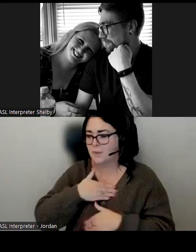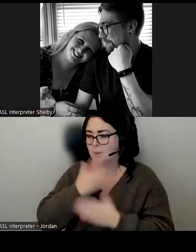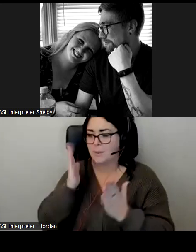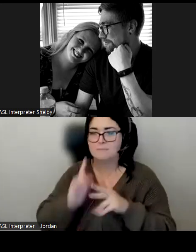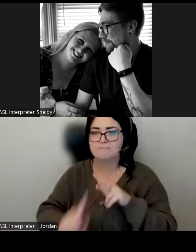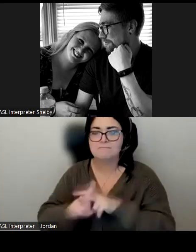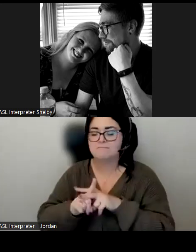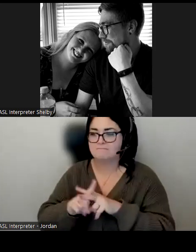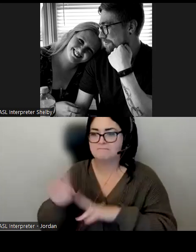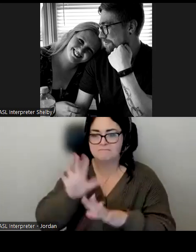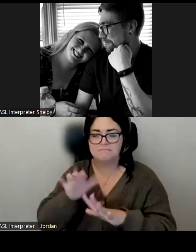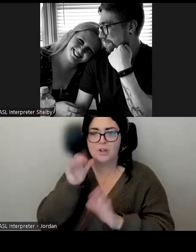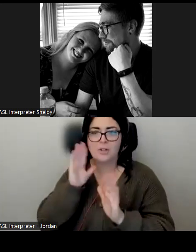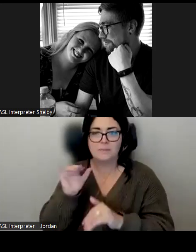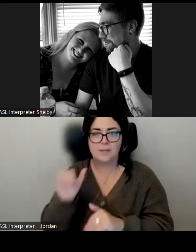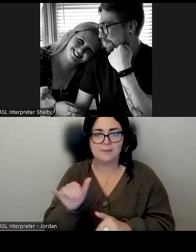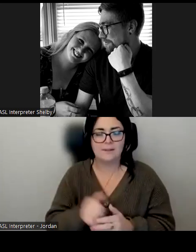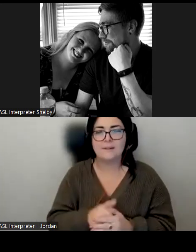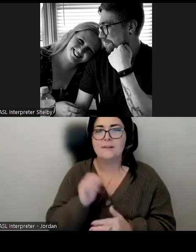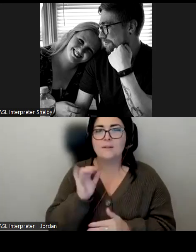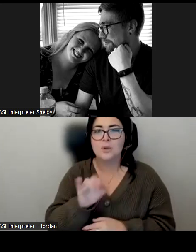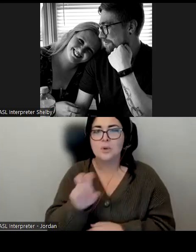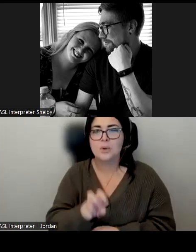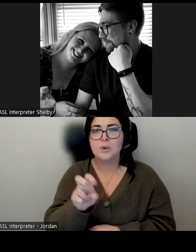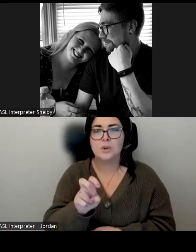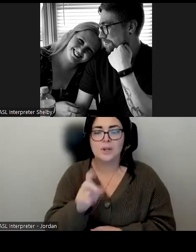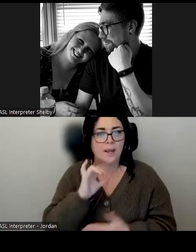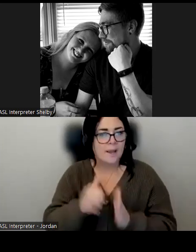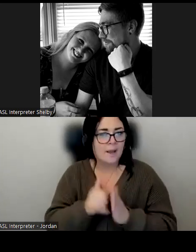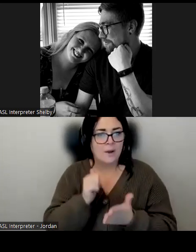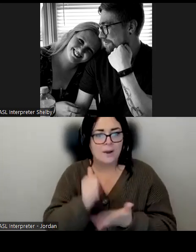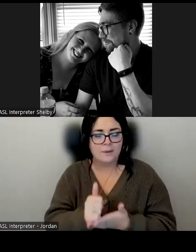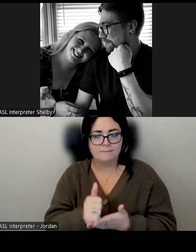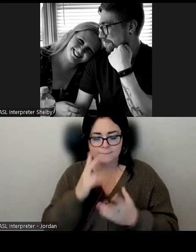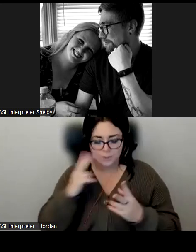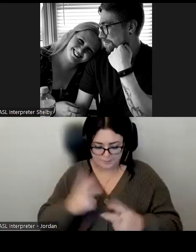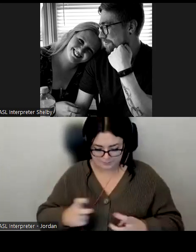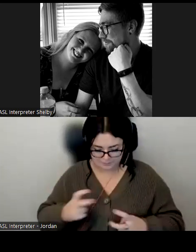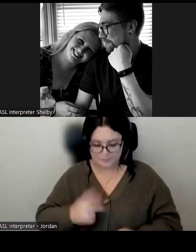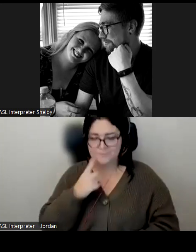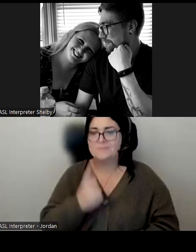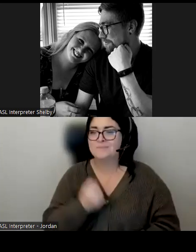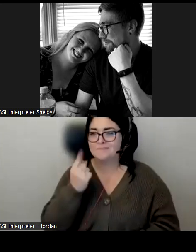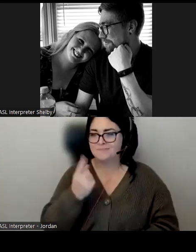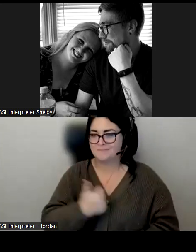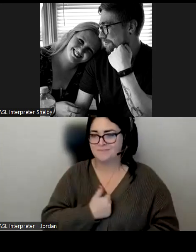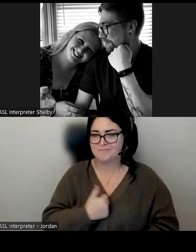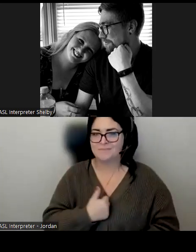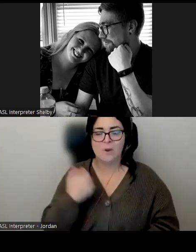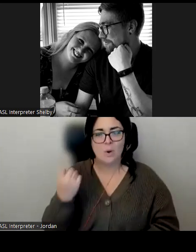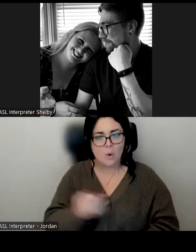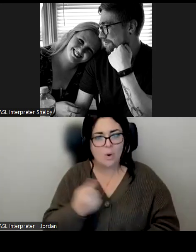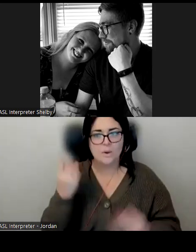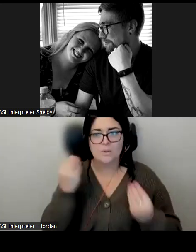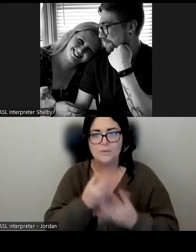So what helps as you're going through this journey? Getting to know yourself. And that's what I always really like to talk to people